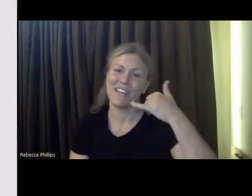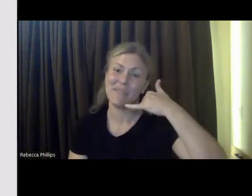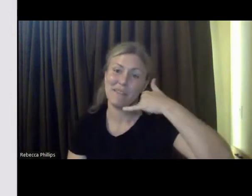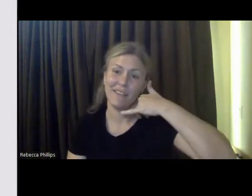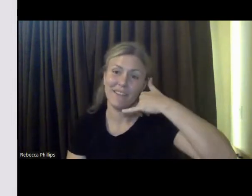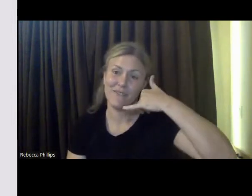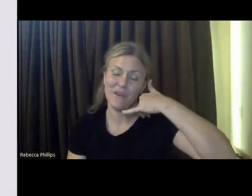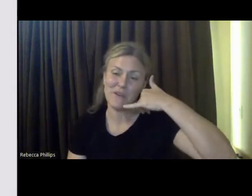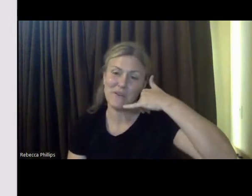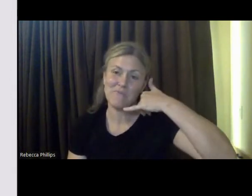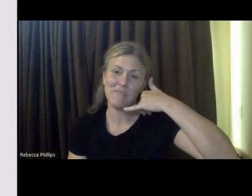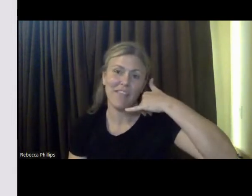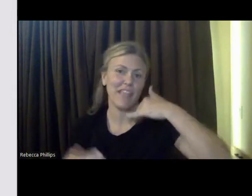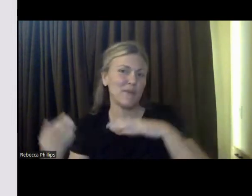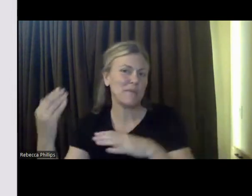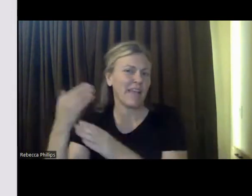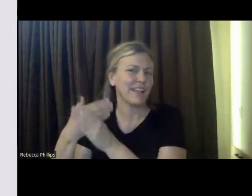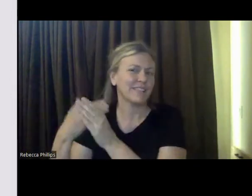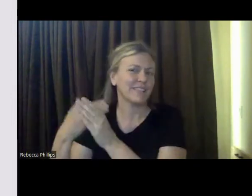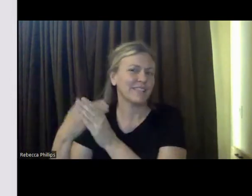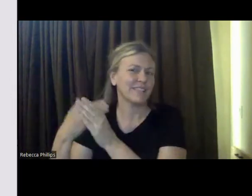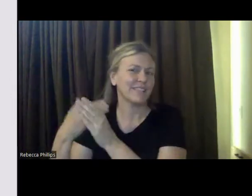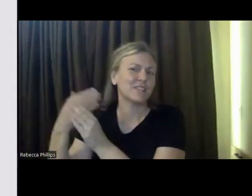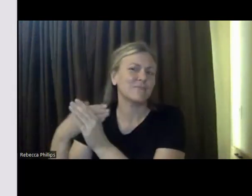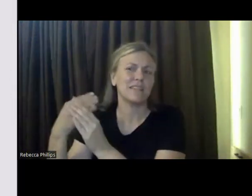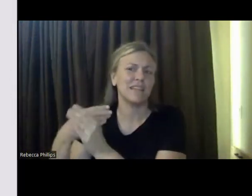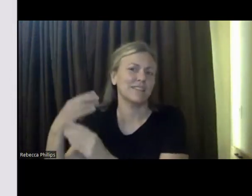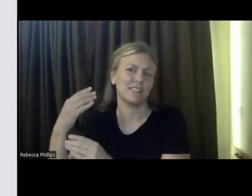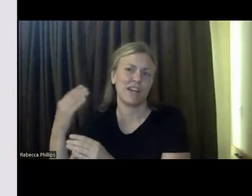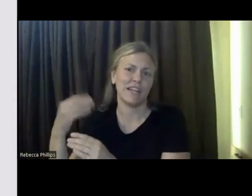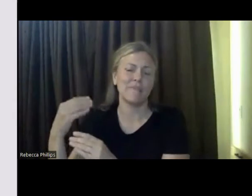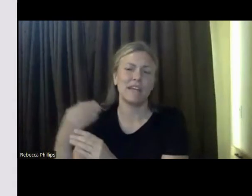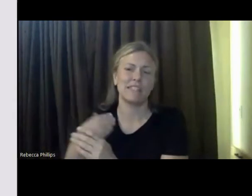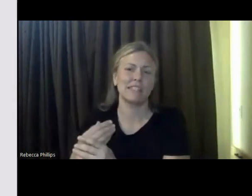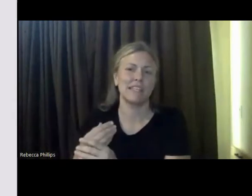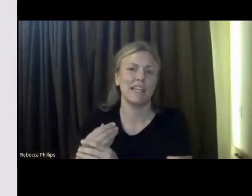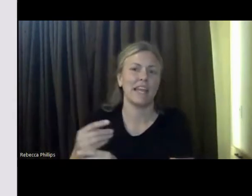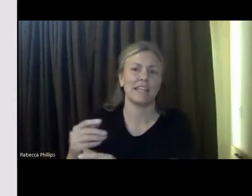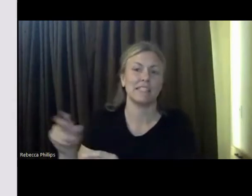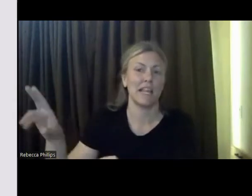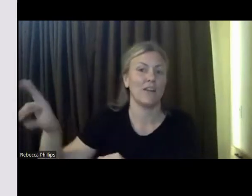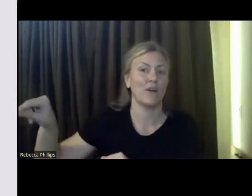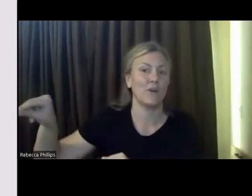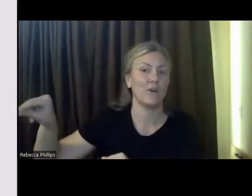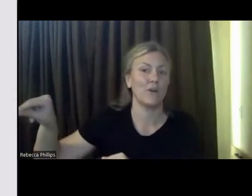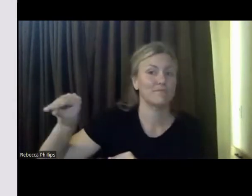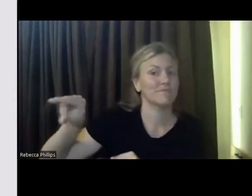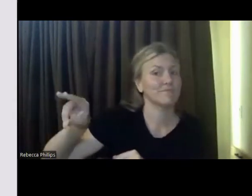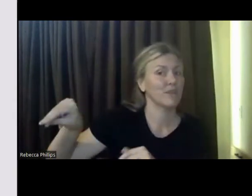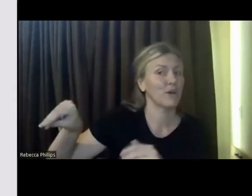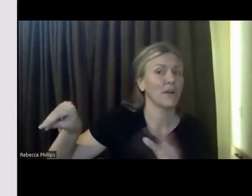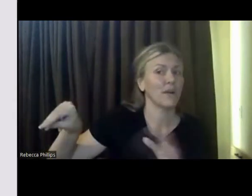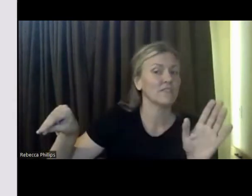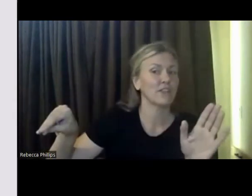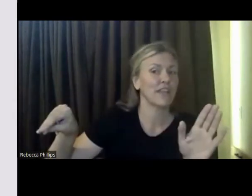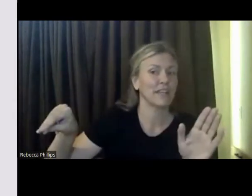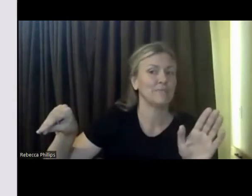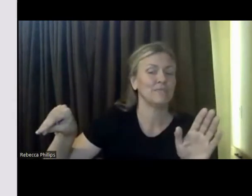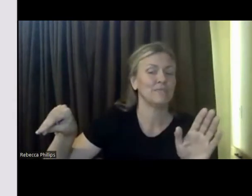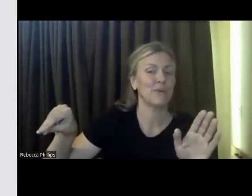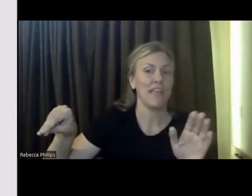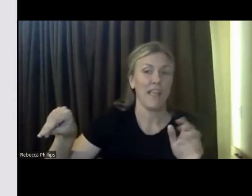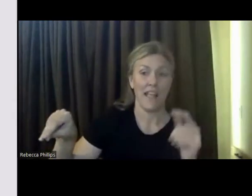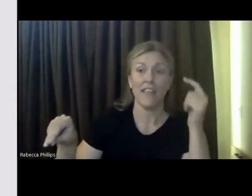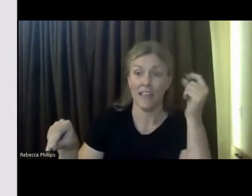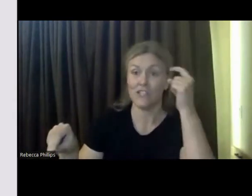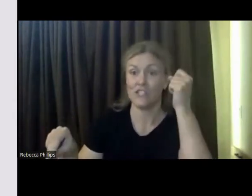So I could be on the phone and they would be like talking to me and just trying to get my attention. And I could say, no, no, I don't even have to look at them.